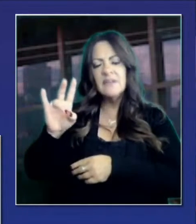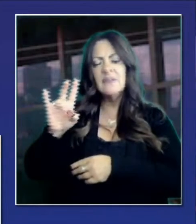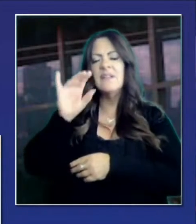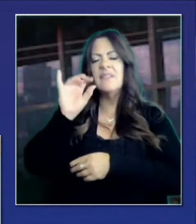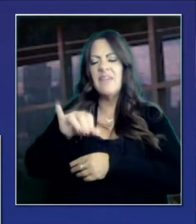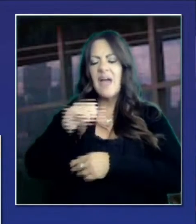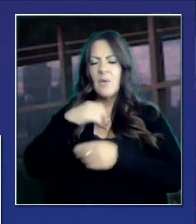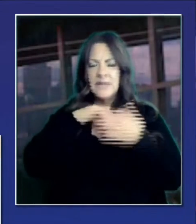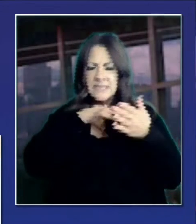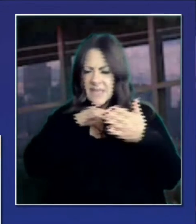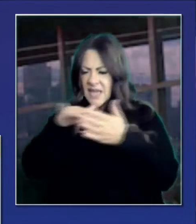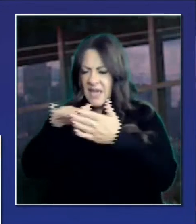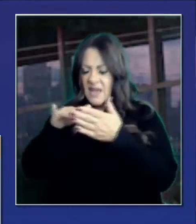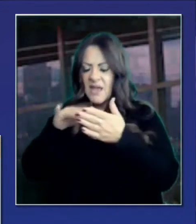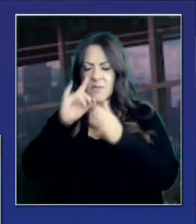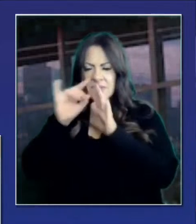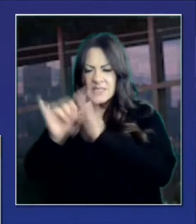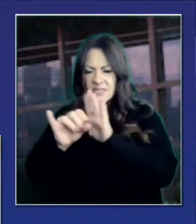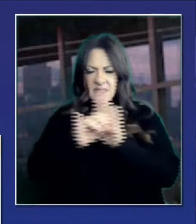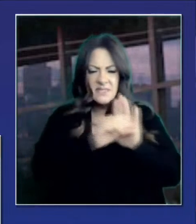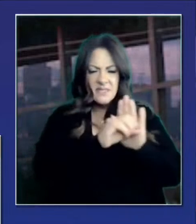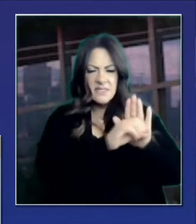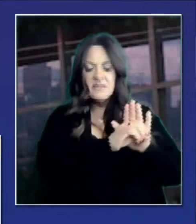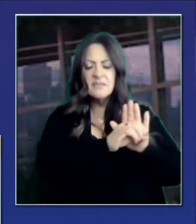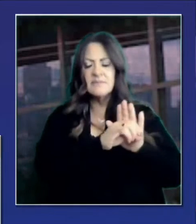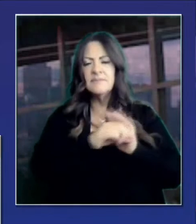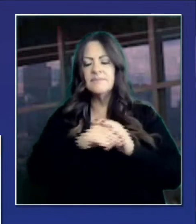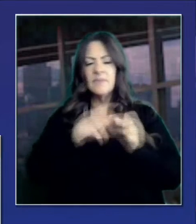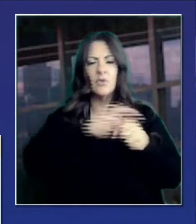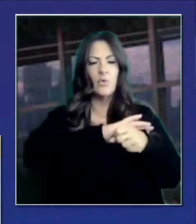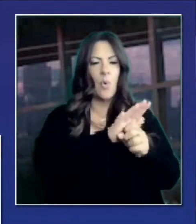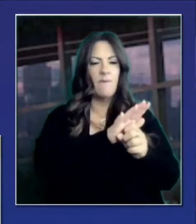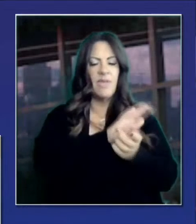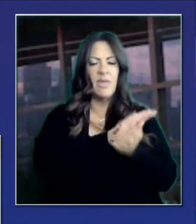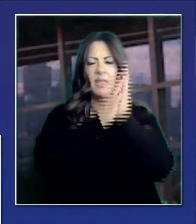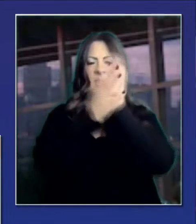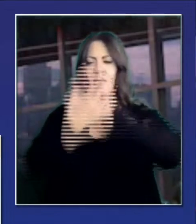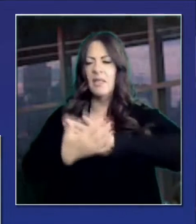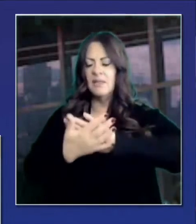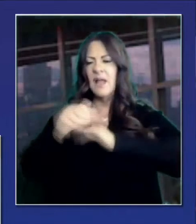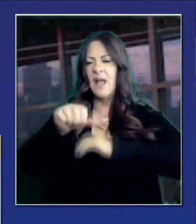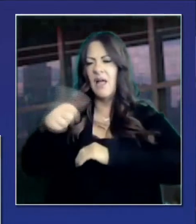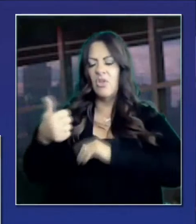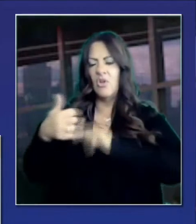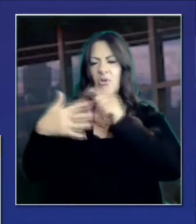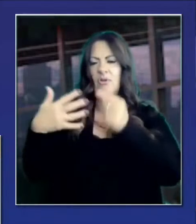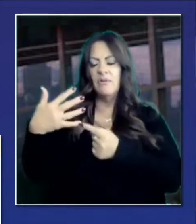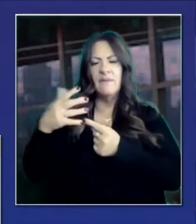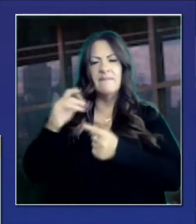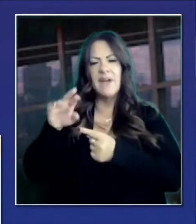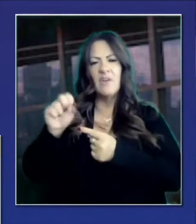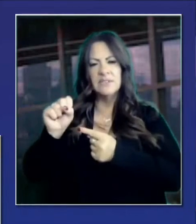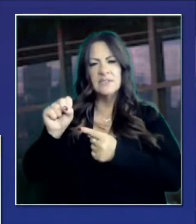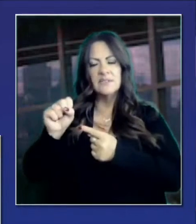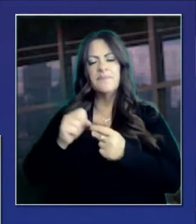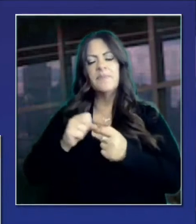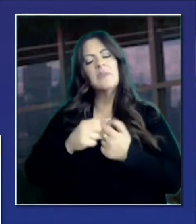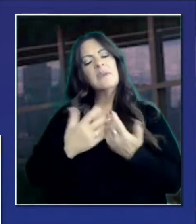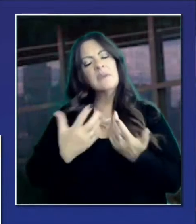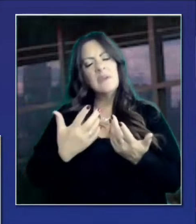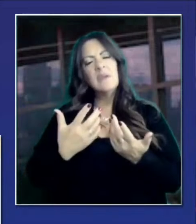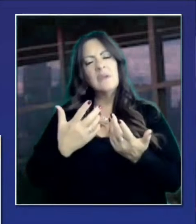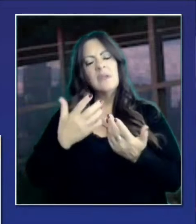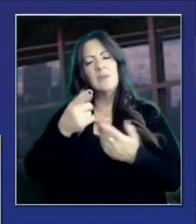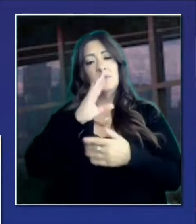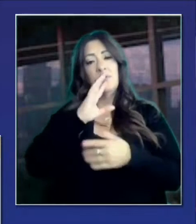again, working through a deeper and more nuanced and complex understanding. But look, as it relates to the issue